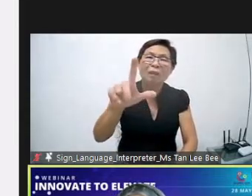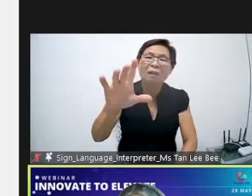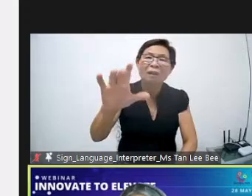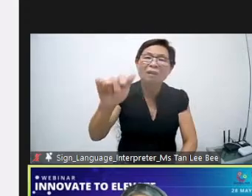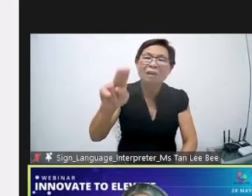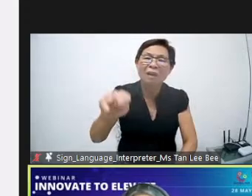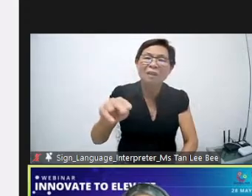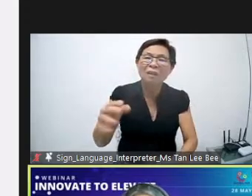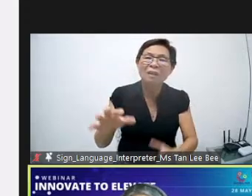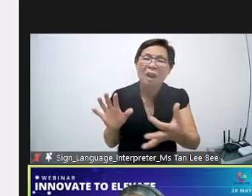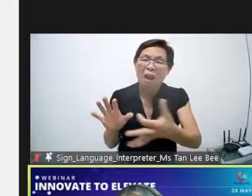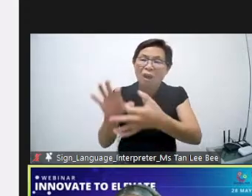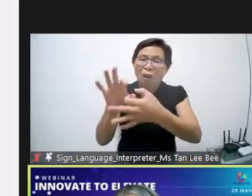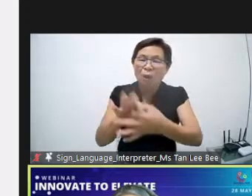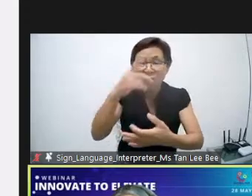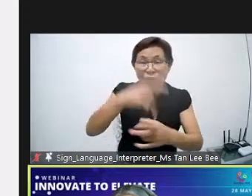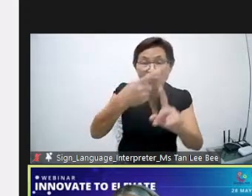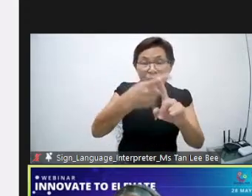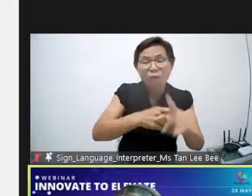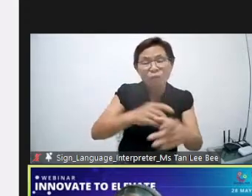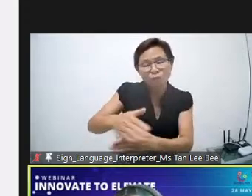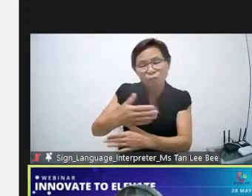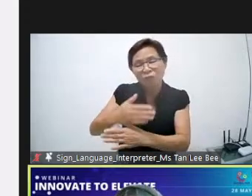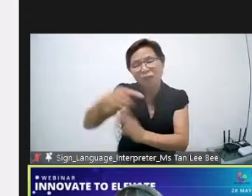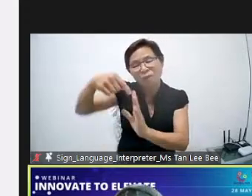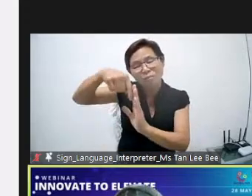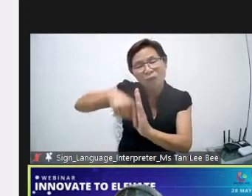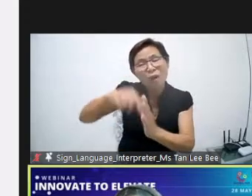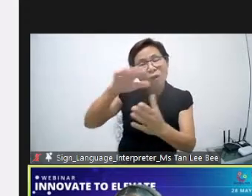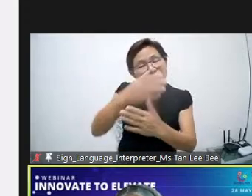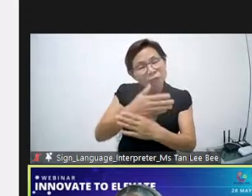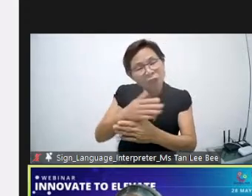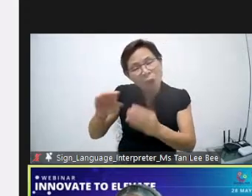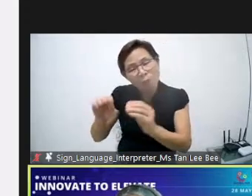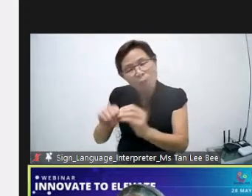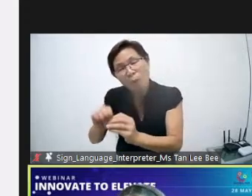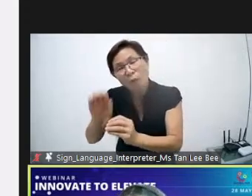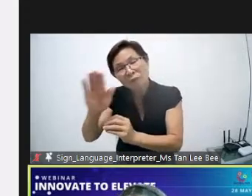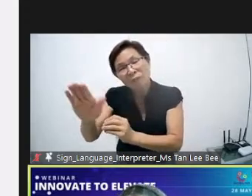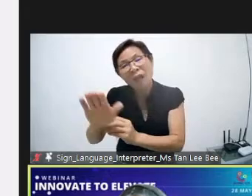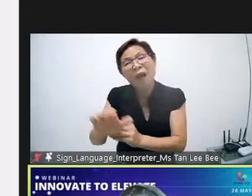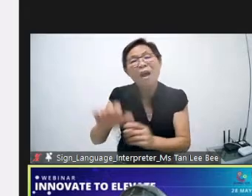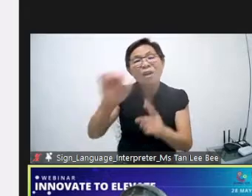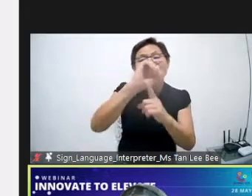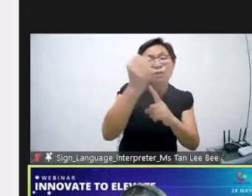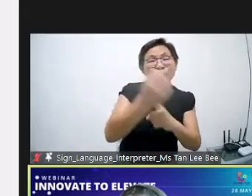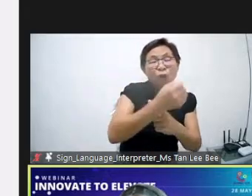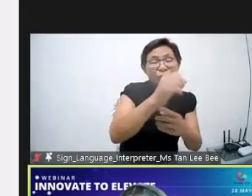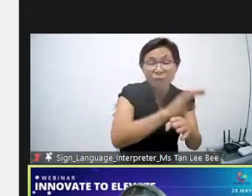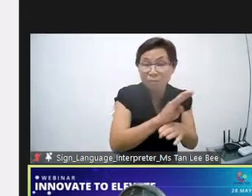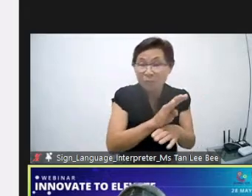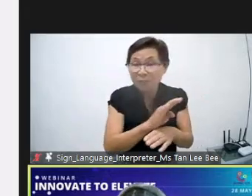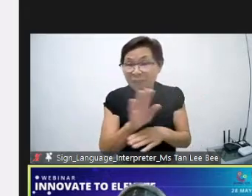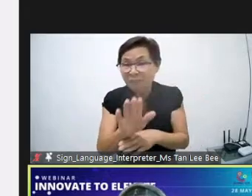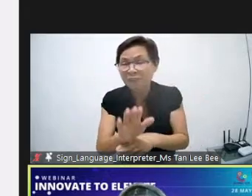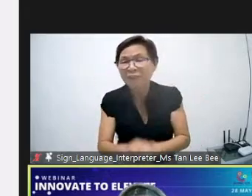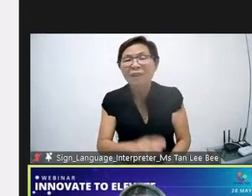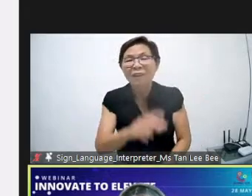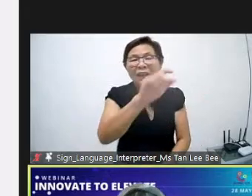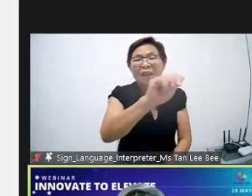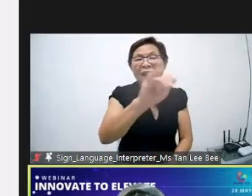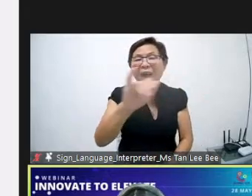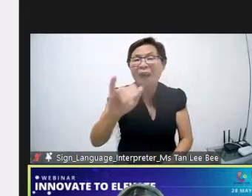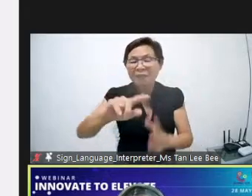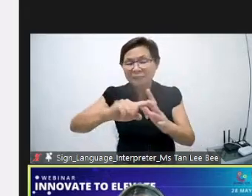share insights on the social enterprise of persons with disabilities. Ms. Metawi is a founder of AI startup